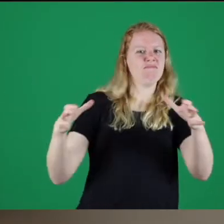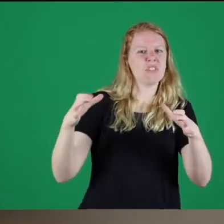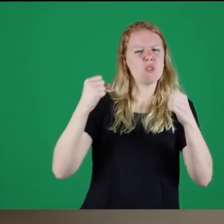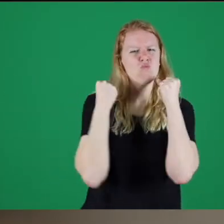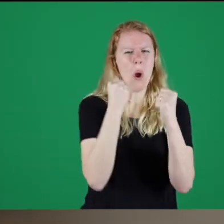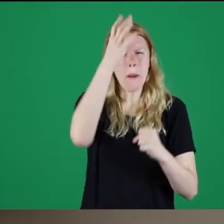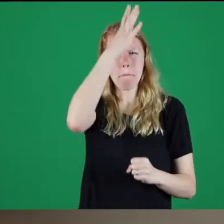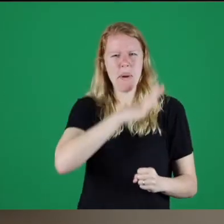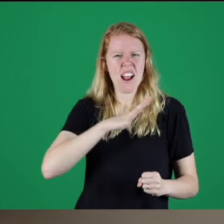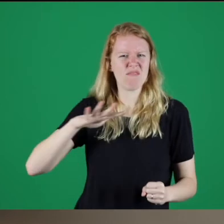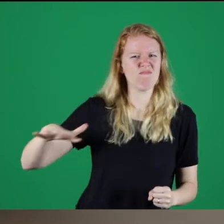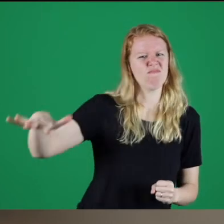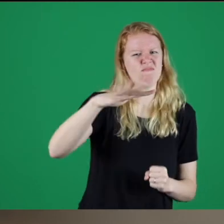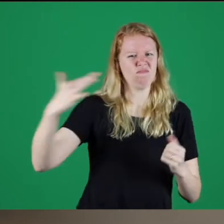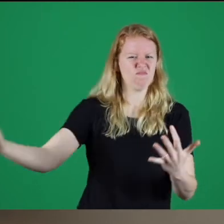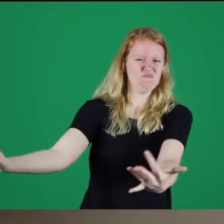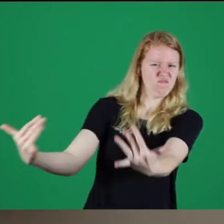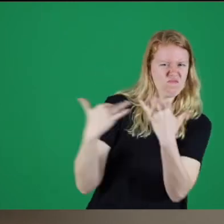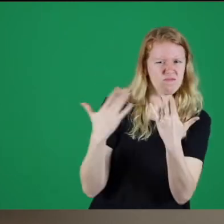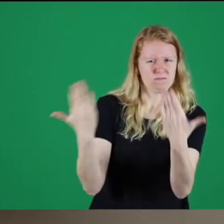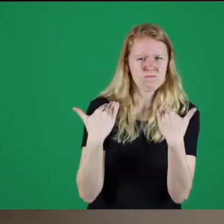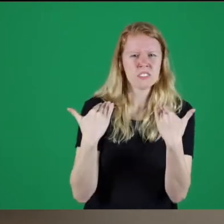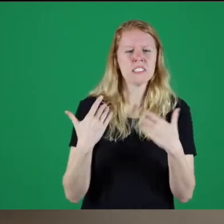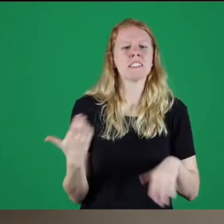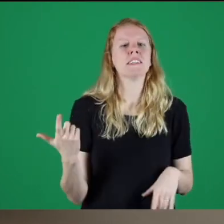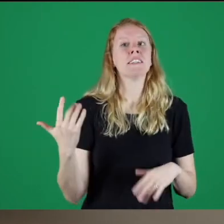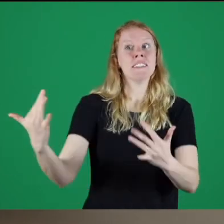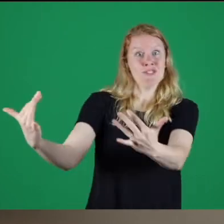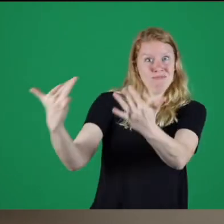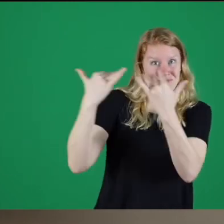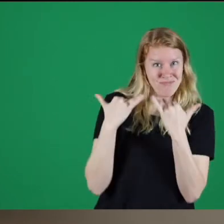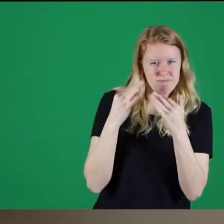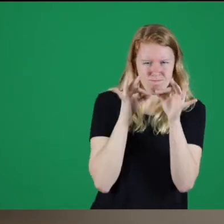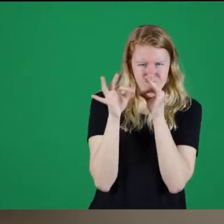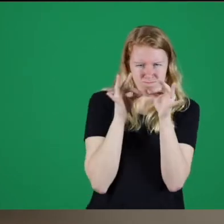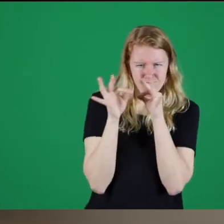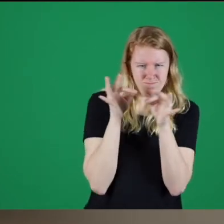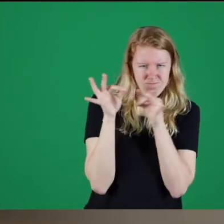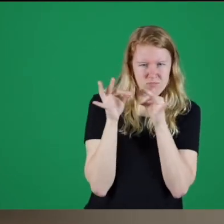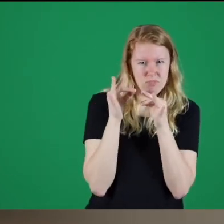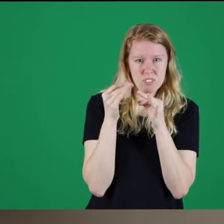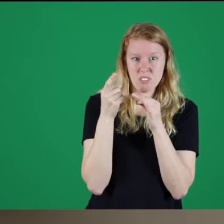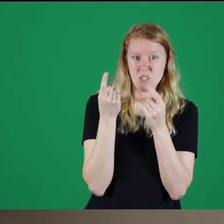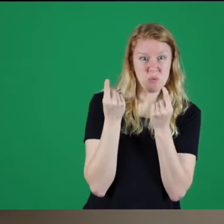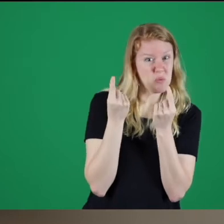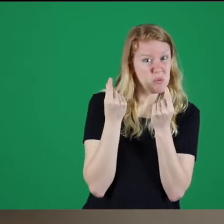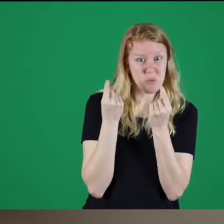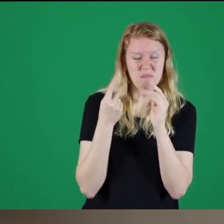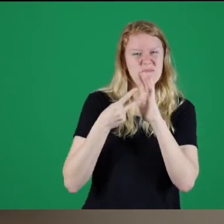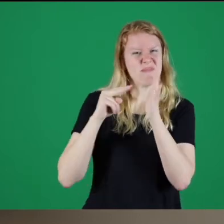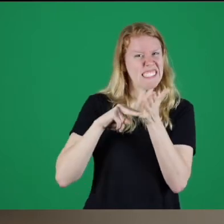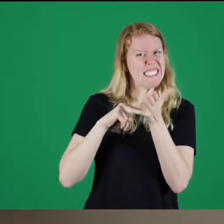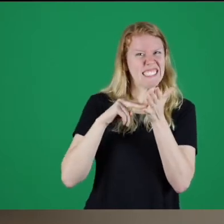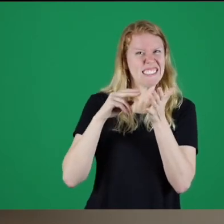of the village. And when the strong men of the village came, the king explained that if they did not do something about this bird, it